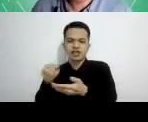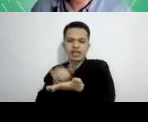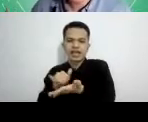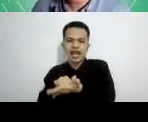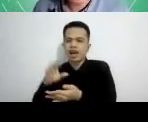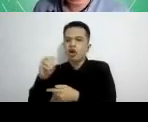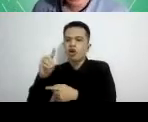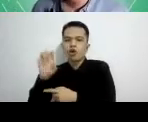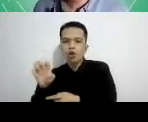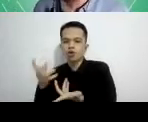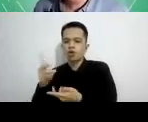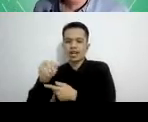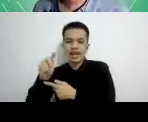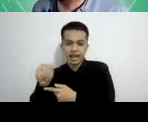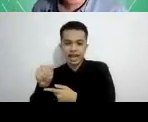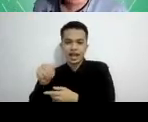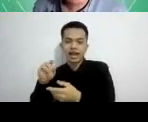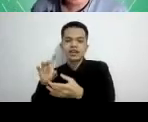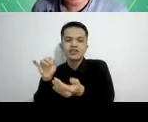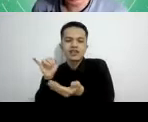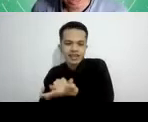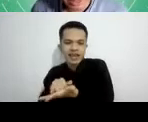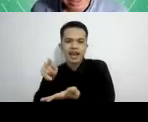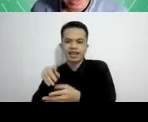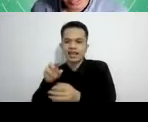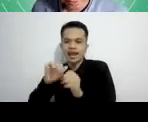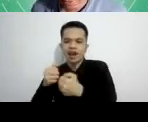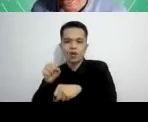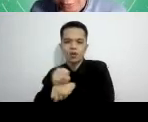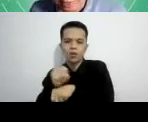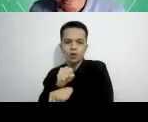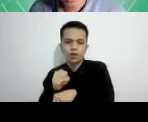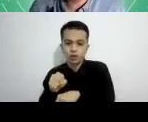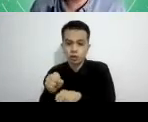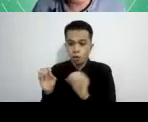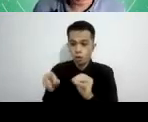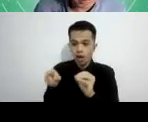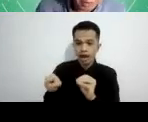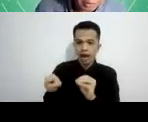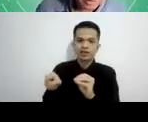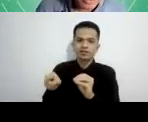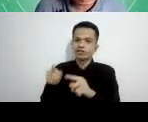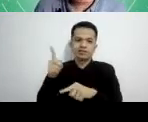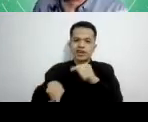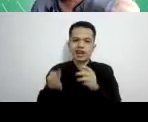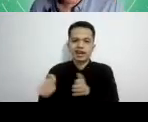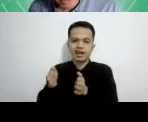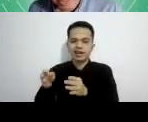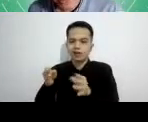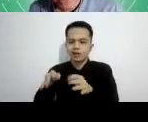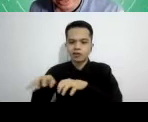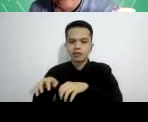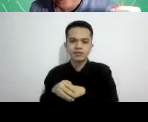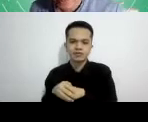piece of data, it's part of what drives how it works. And without it, blockchain wouldn't be able to operate. So essentially, blockchain